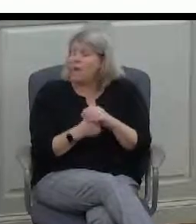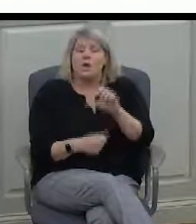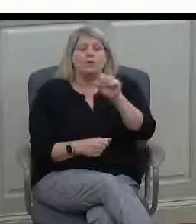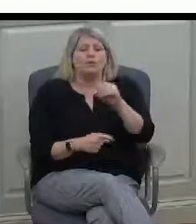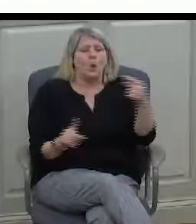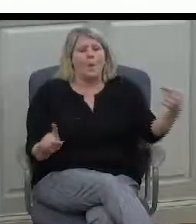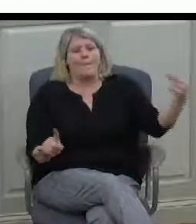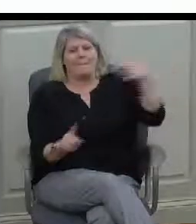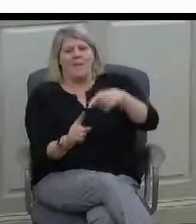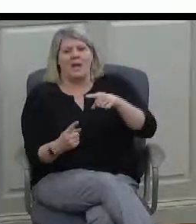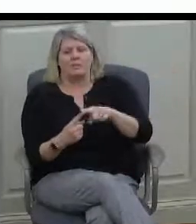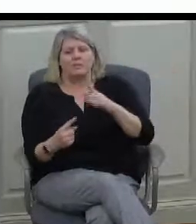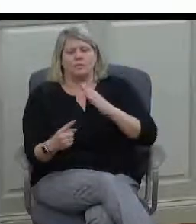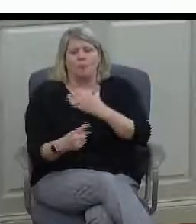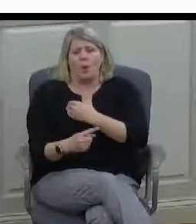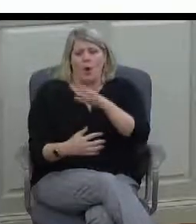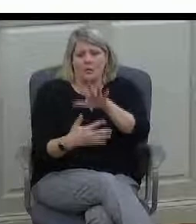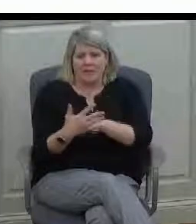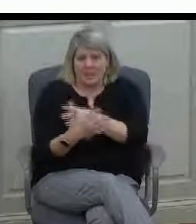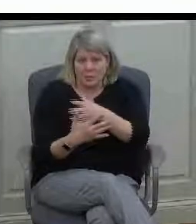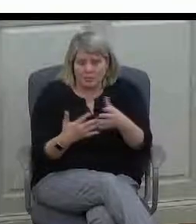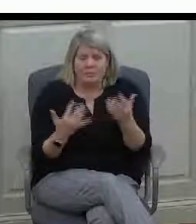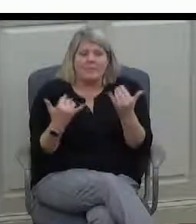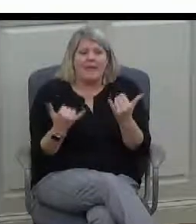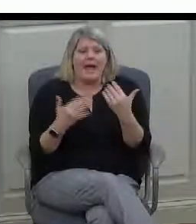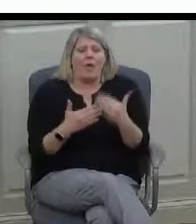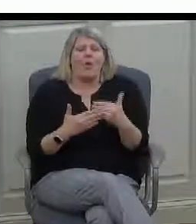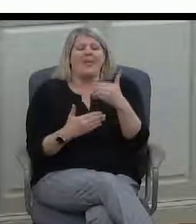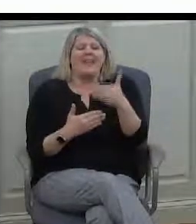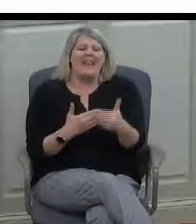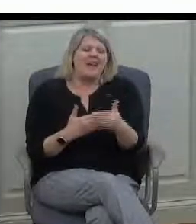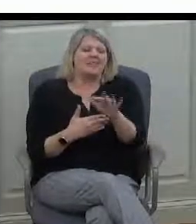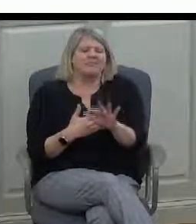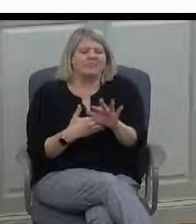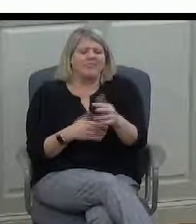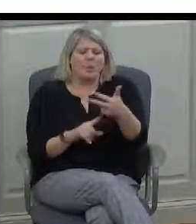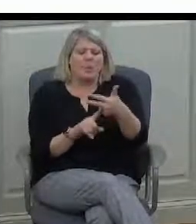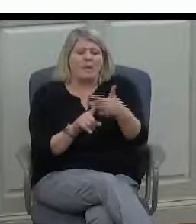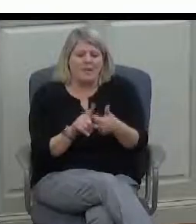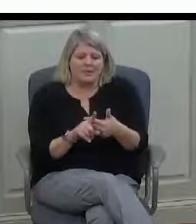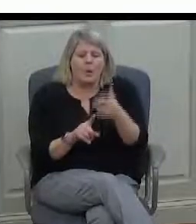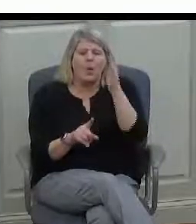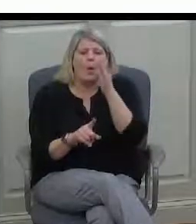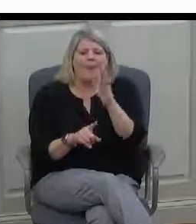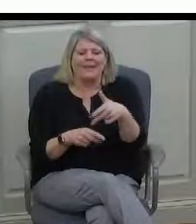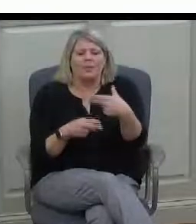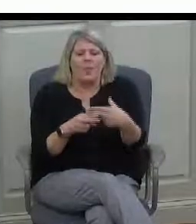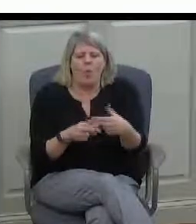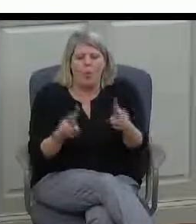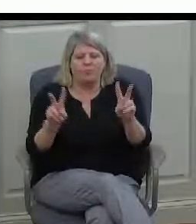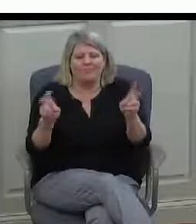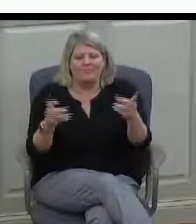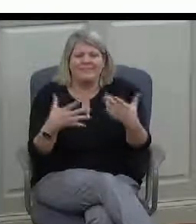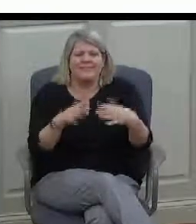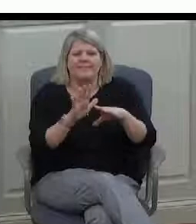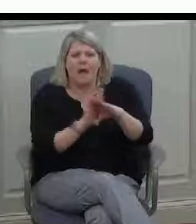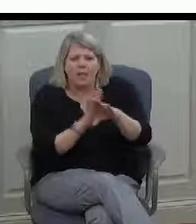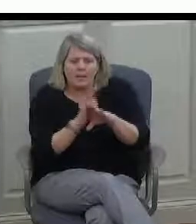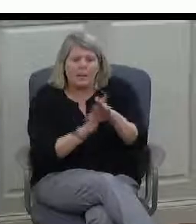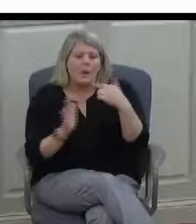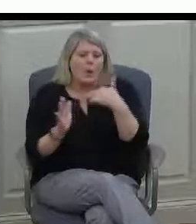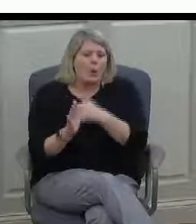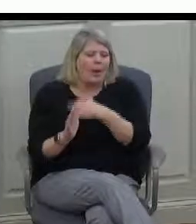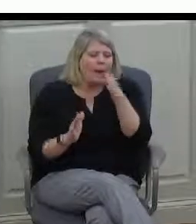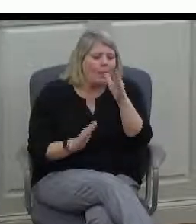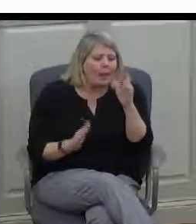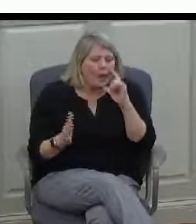to the schedule. The next sort of 3 months will be design development, where we look at the different amenities,